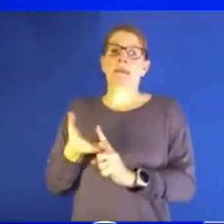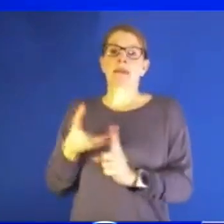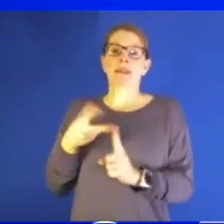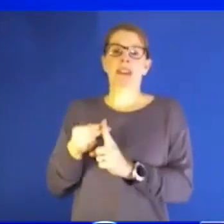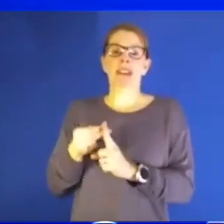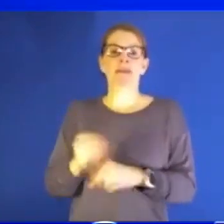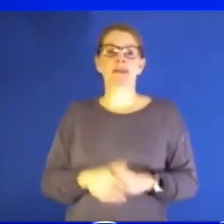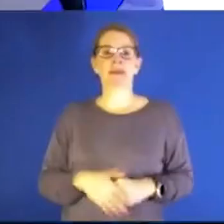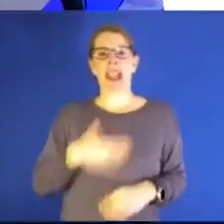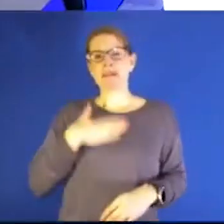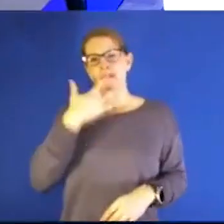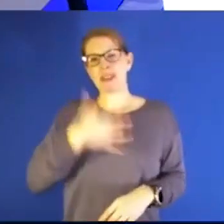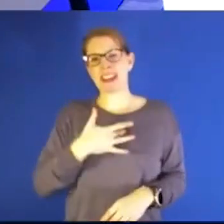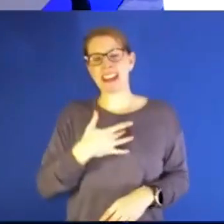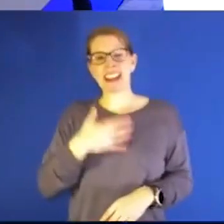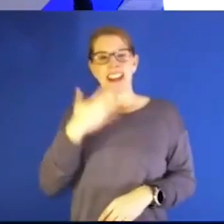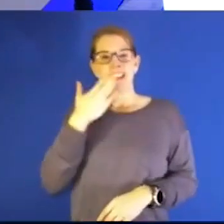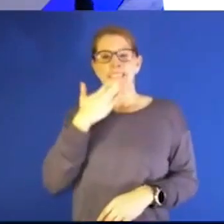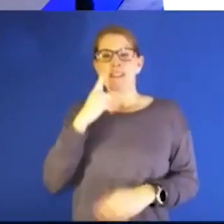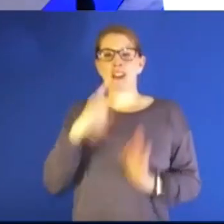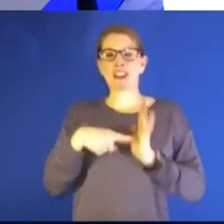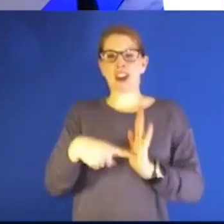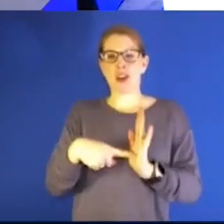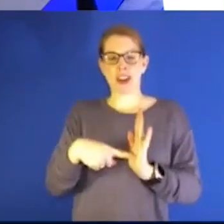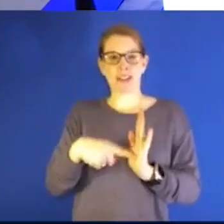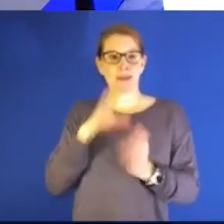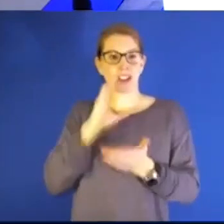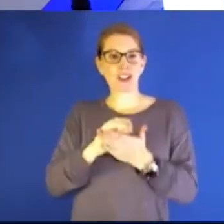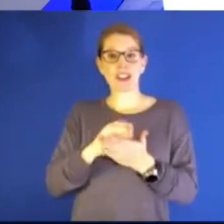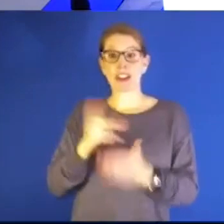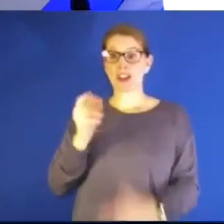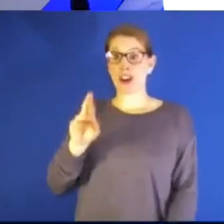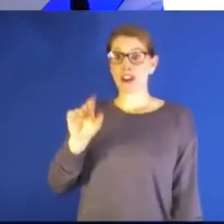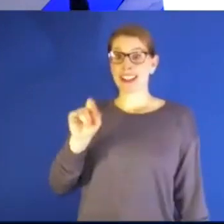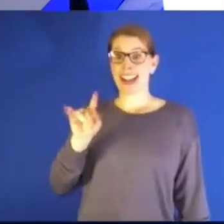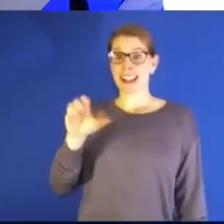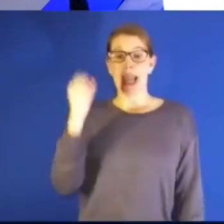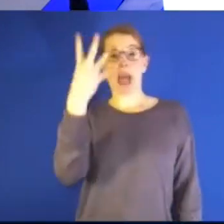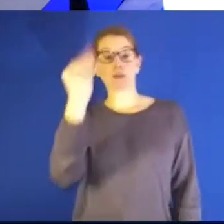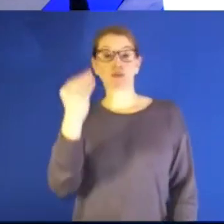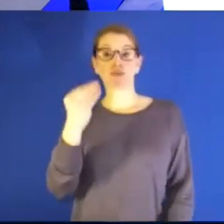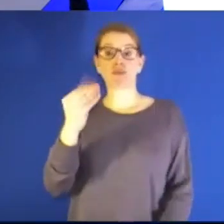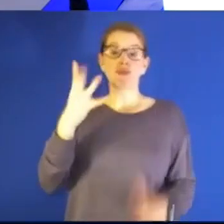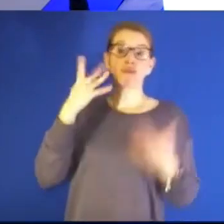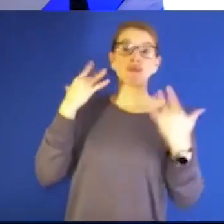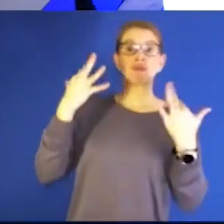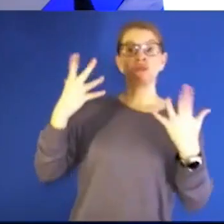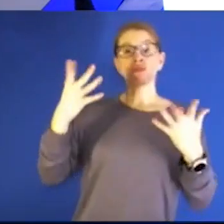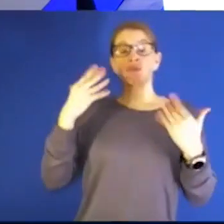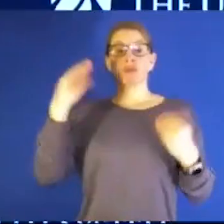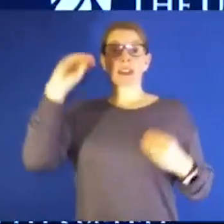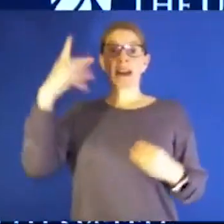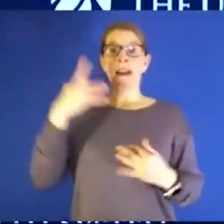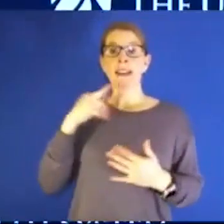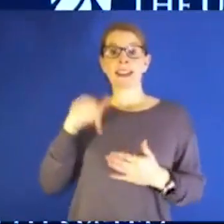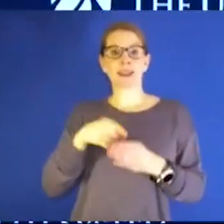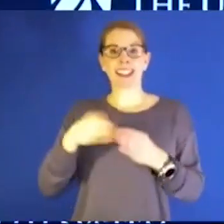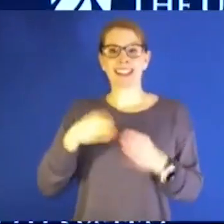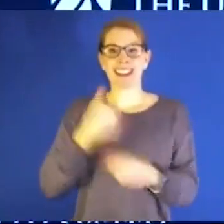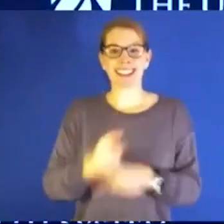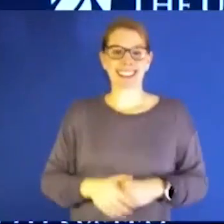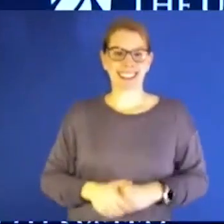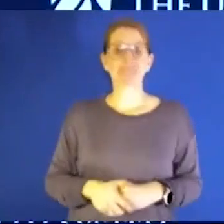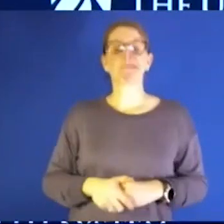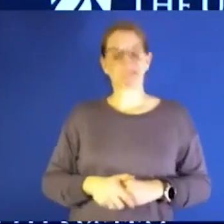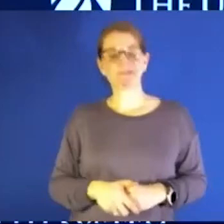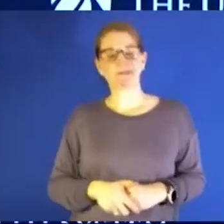sharing those fun pics, Yeah. Dr. Stites. Yeah, get outside, get some fresh air and sunshine this weekend, right? You know, I think that's right.